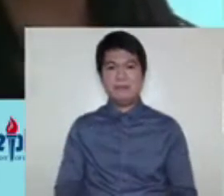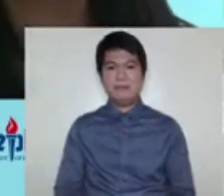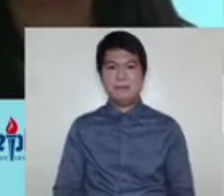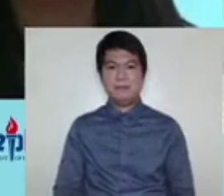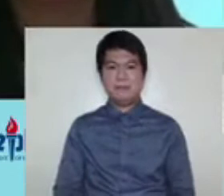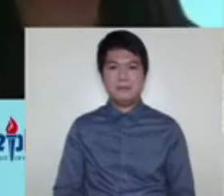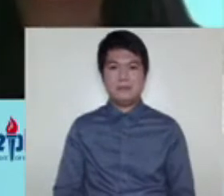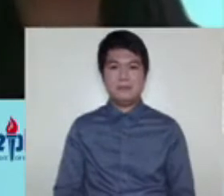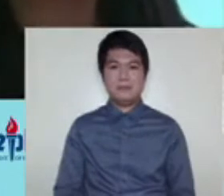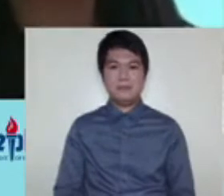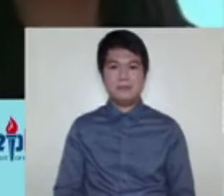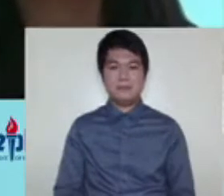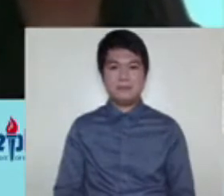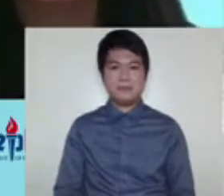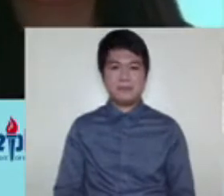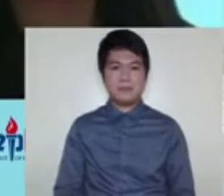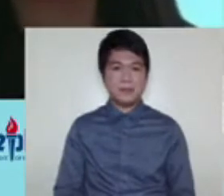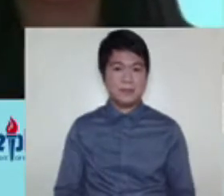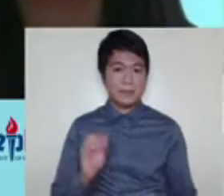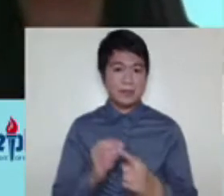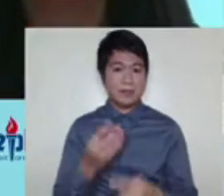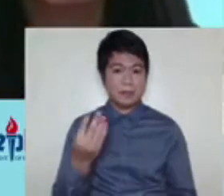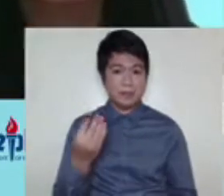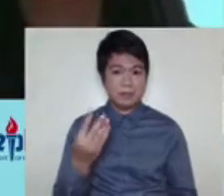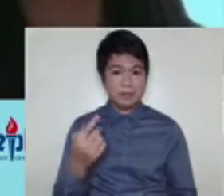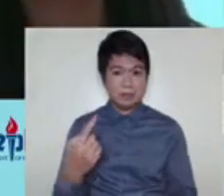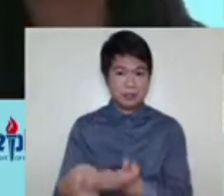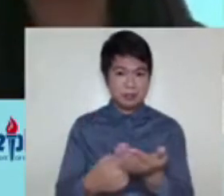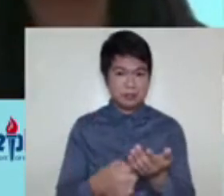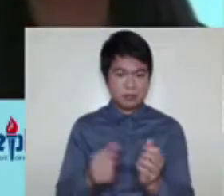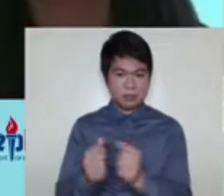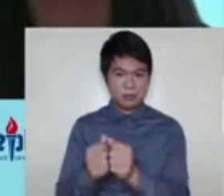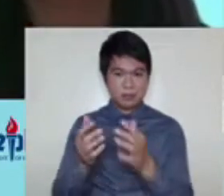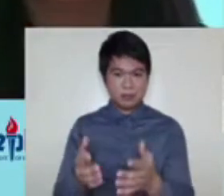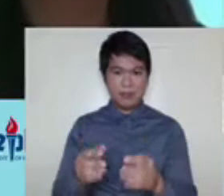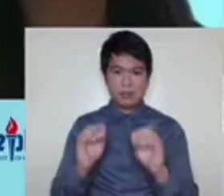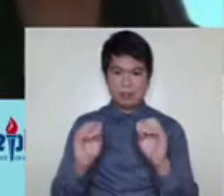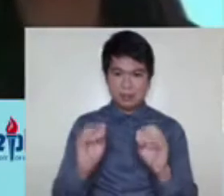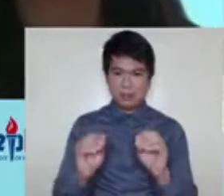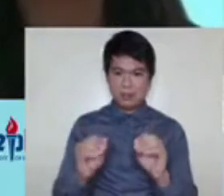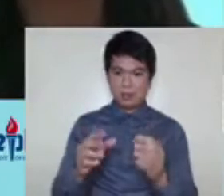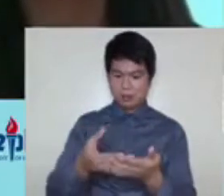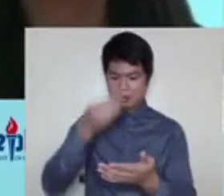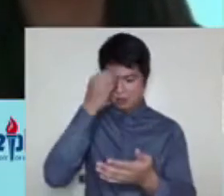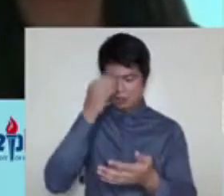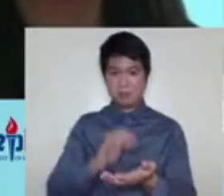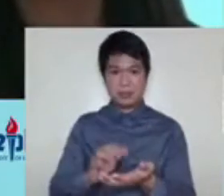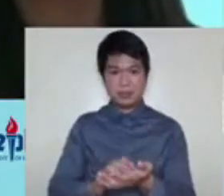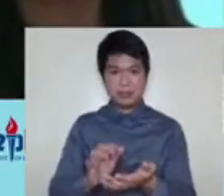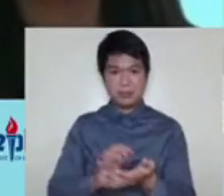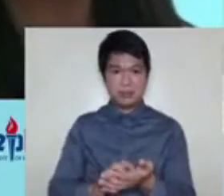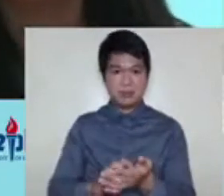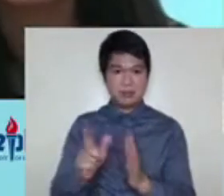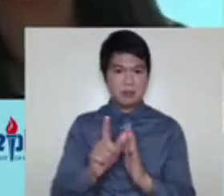Objective 14, discuss with colleagues teaching and learning practices that apply existing codes, laws, and regulations that apply to